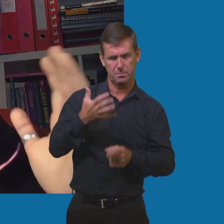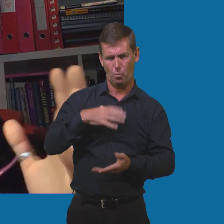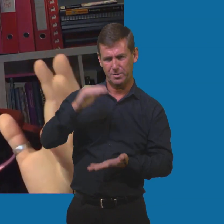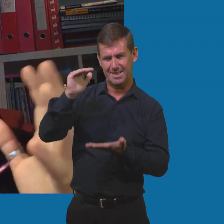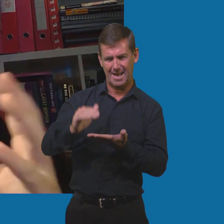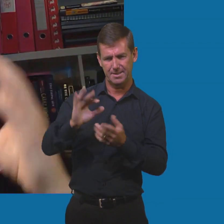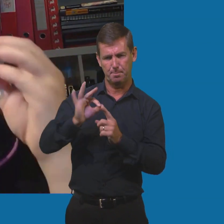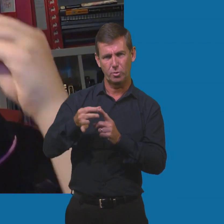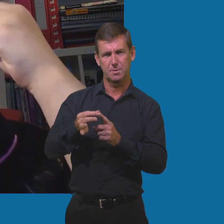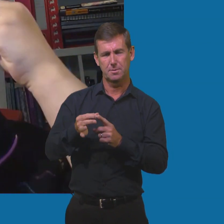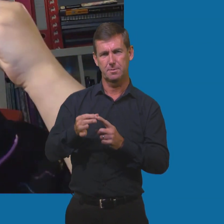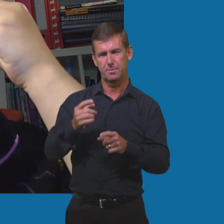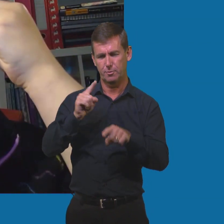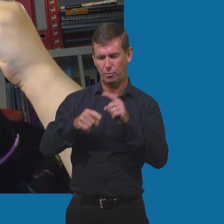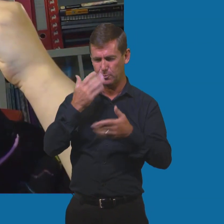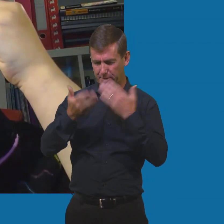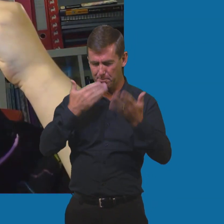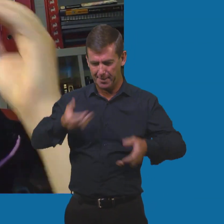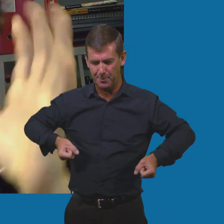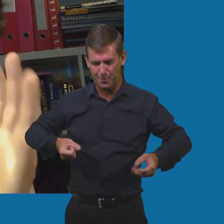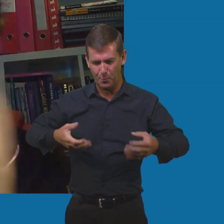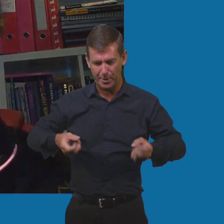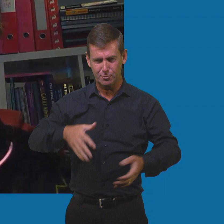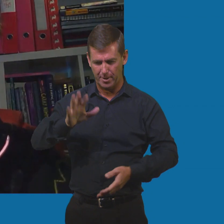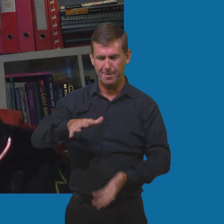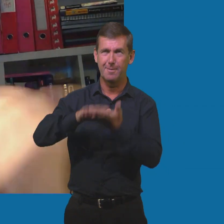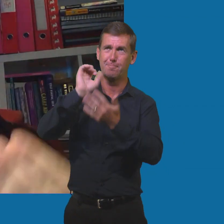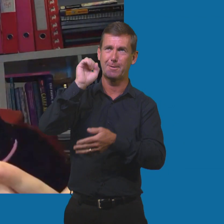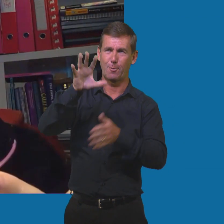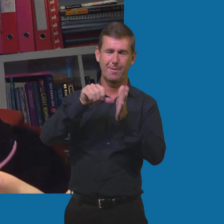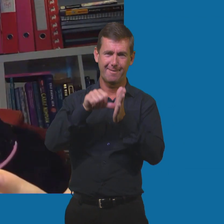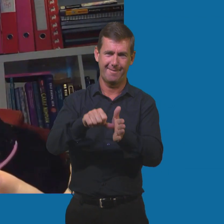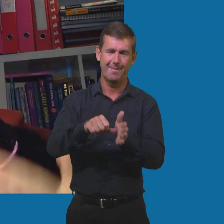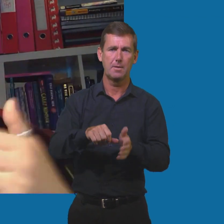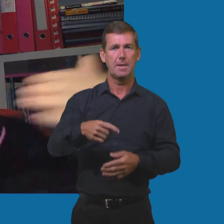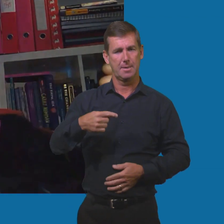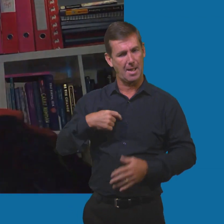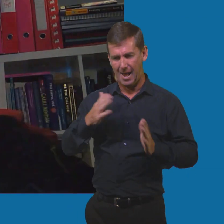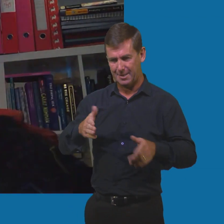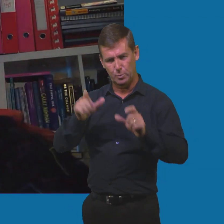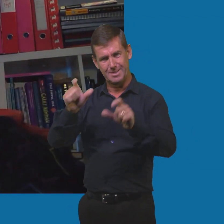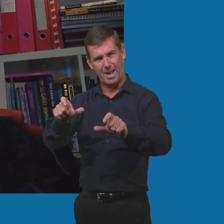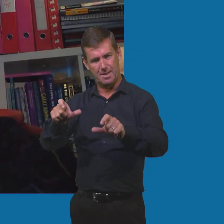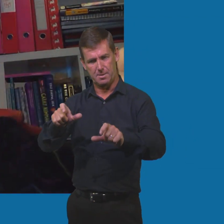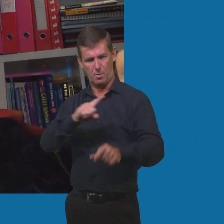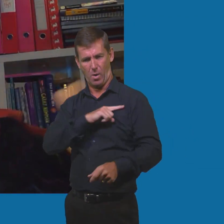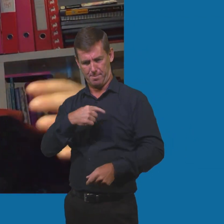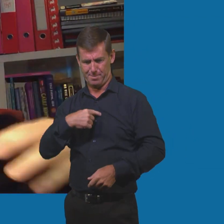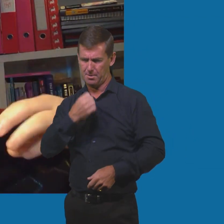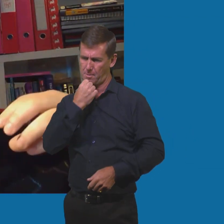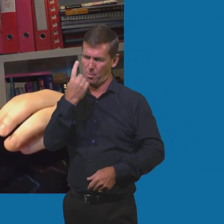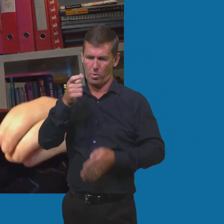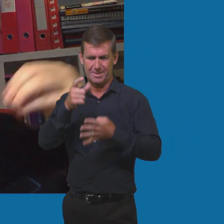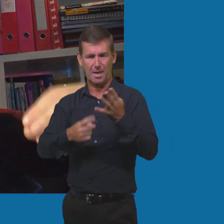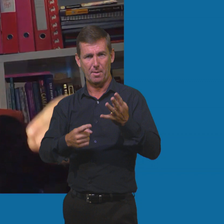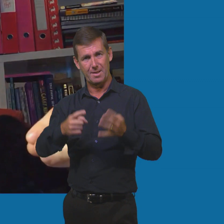possible. Trying to explain wheelchair basketball in a second is really difficult. But yeah, so I had to stay on the court because I was the most disabled person on the team, and